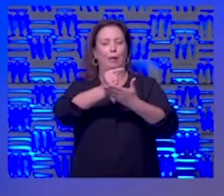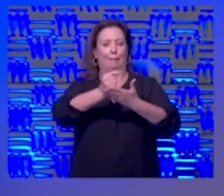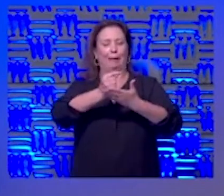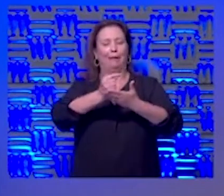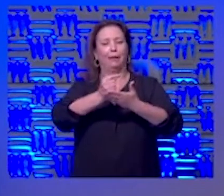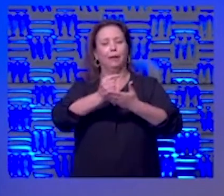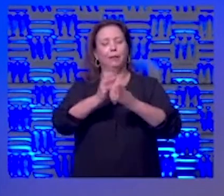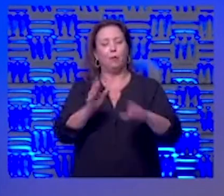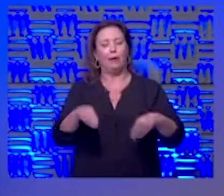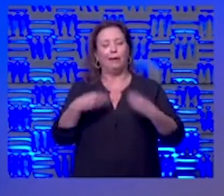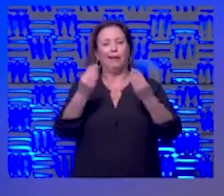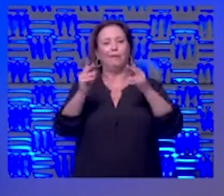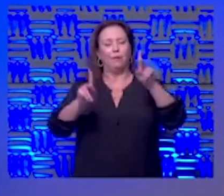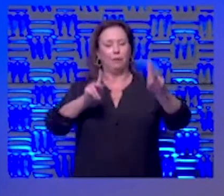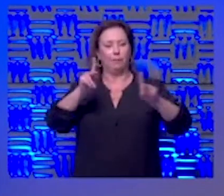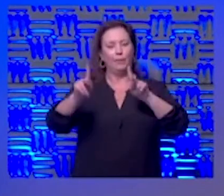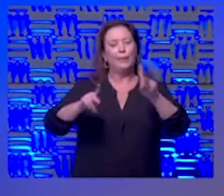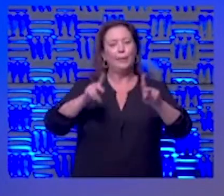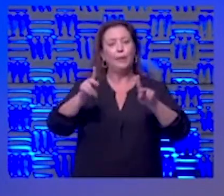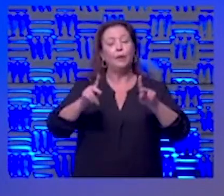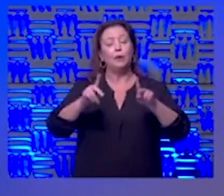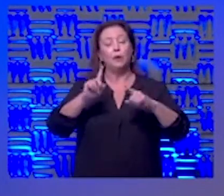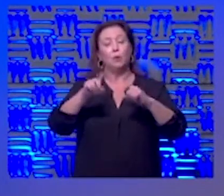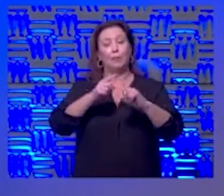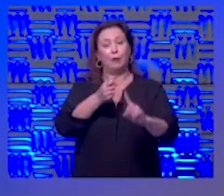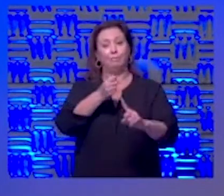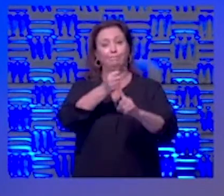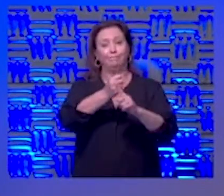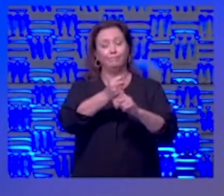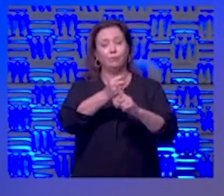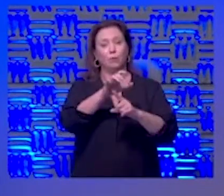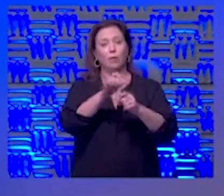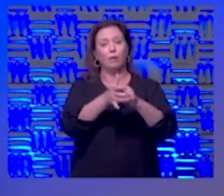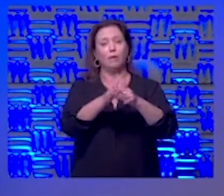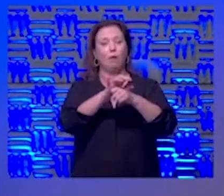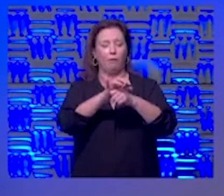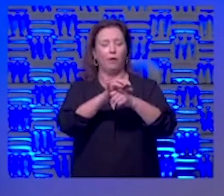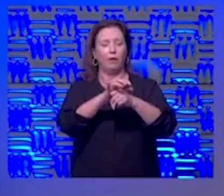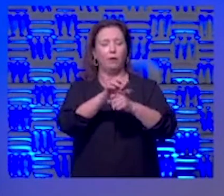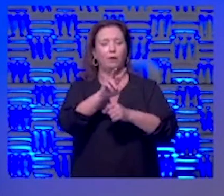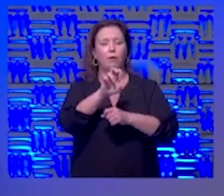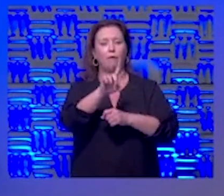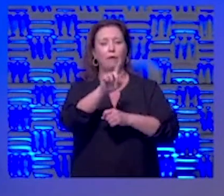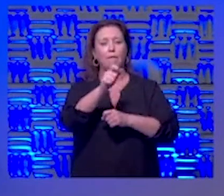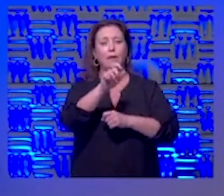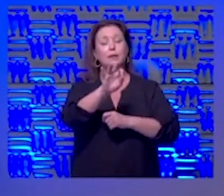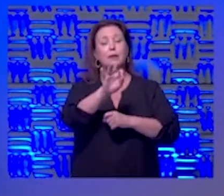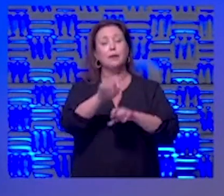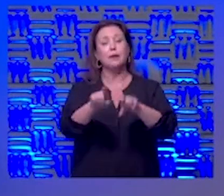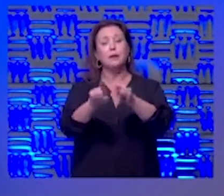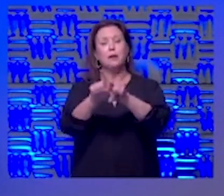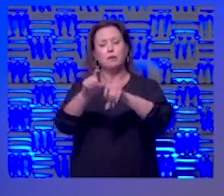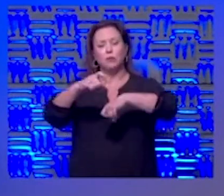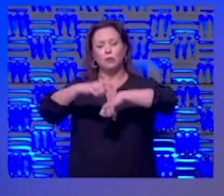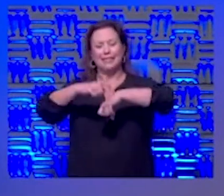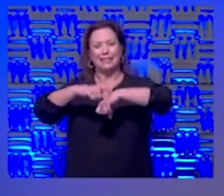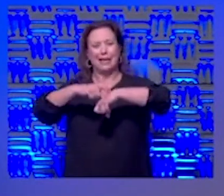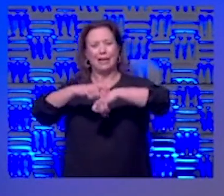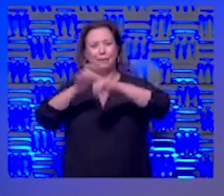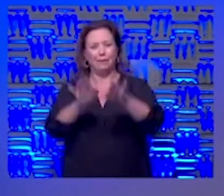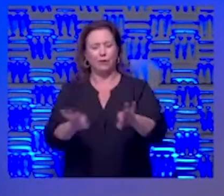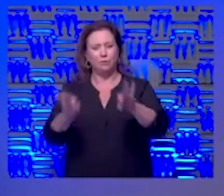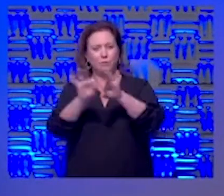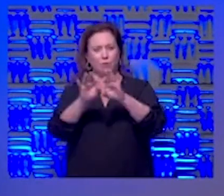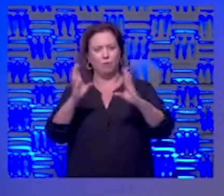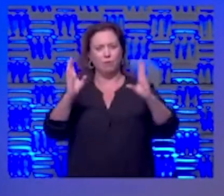we're able to give people once they get ill with COVID-19. And also it's going to matter about the timing that we give these drugs. So